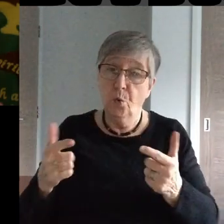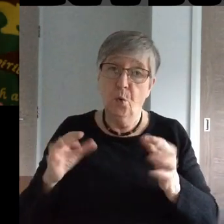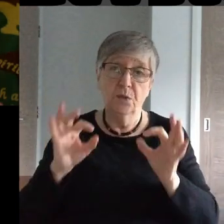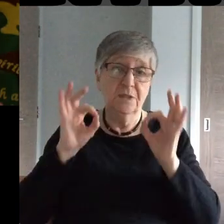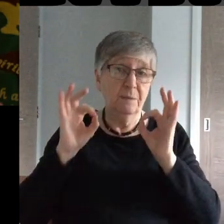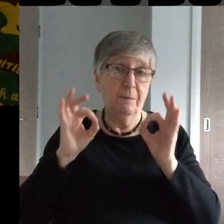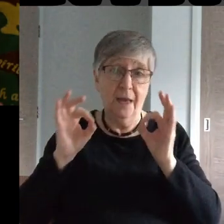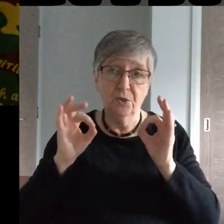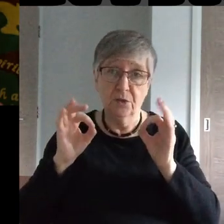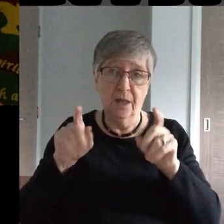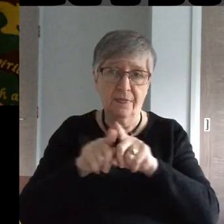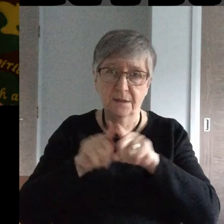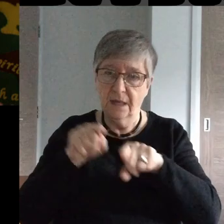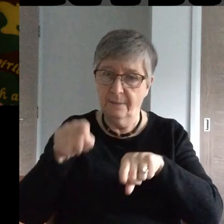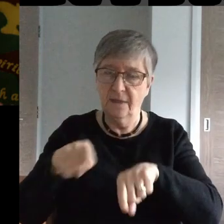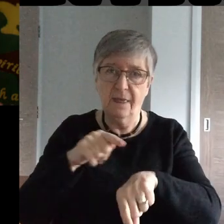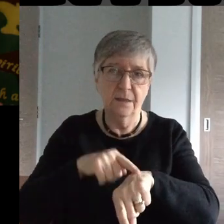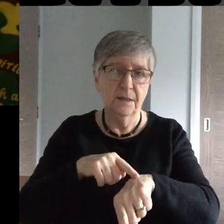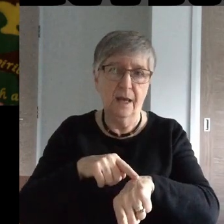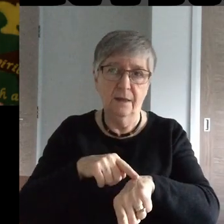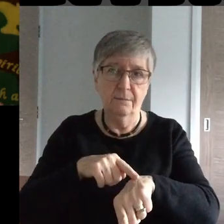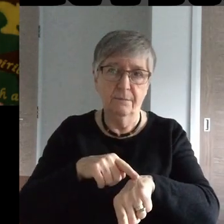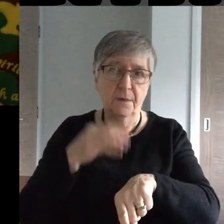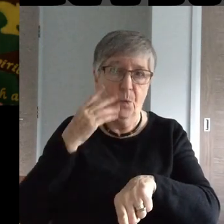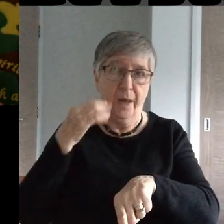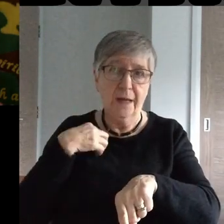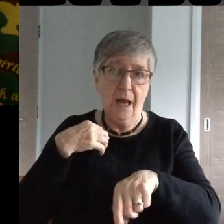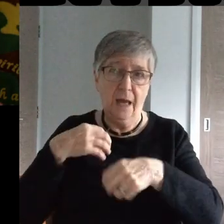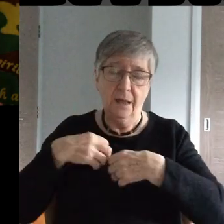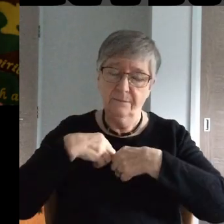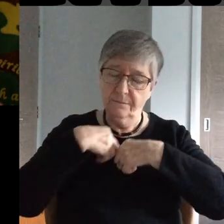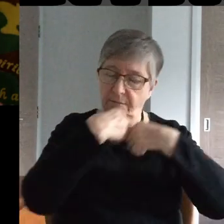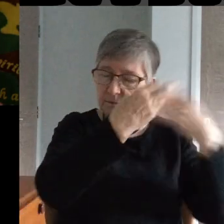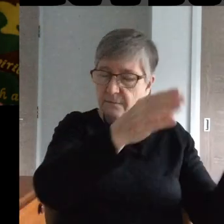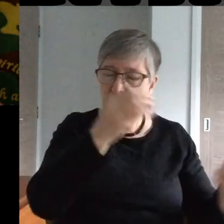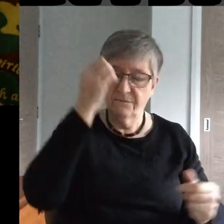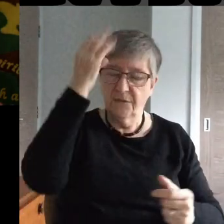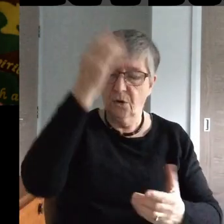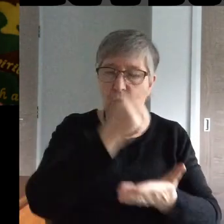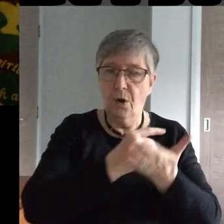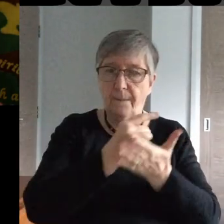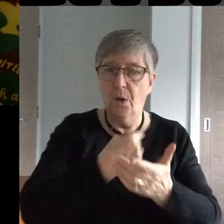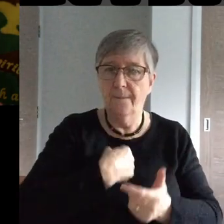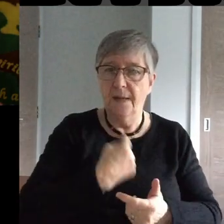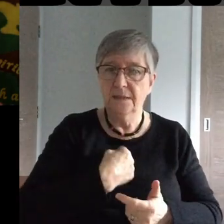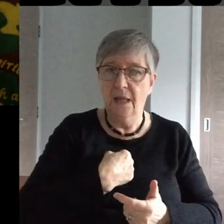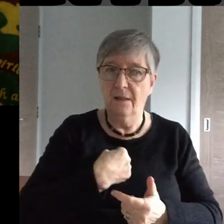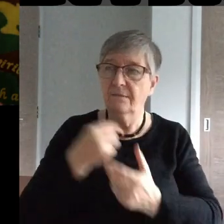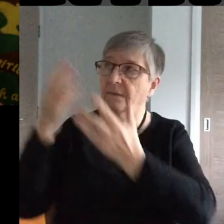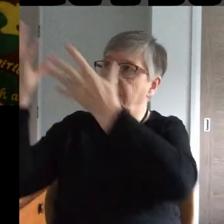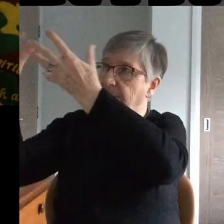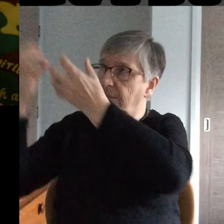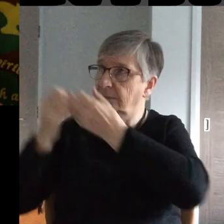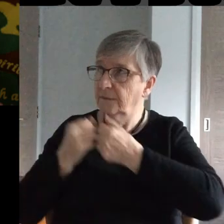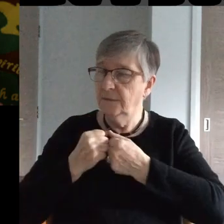intently as I did then, when I shed off myself and I took on